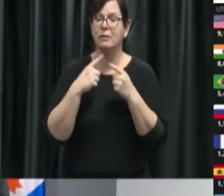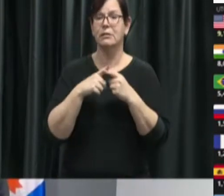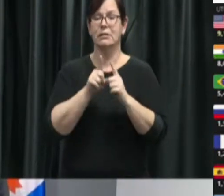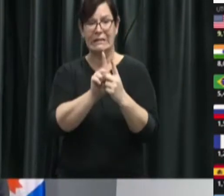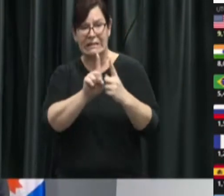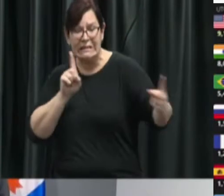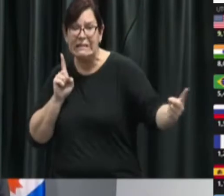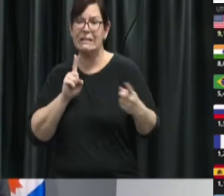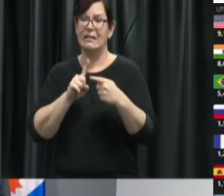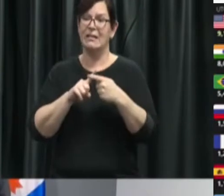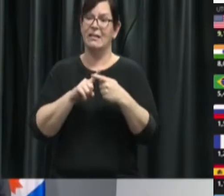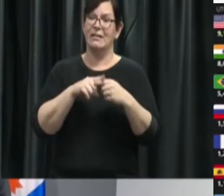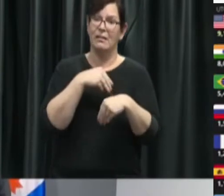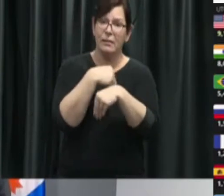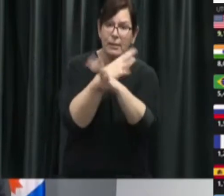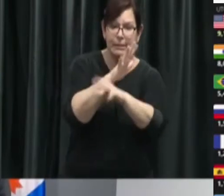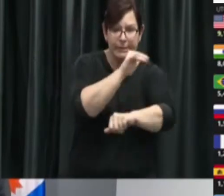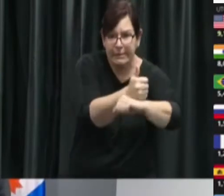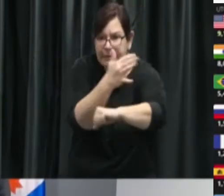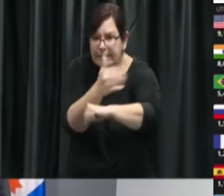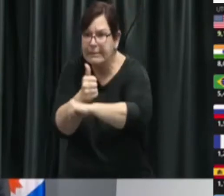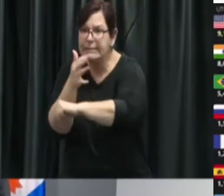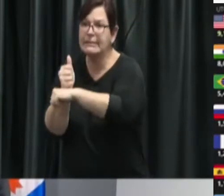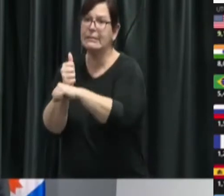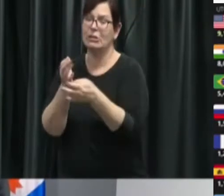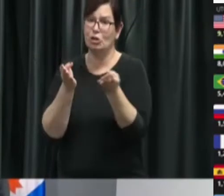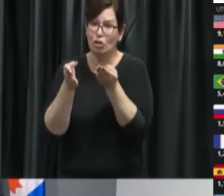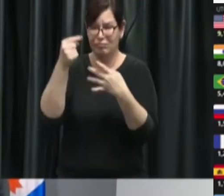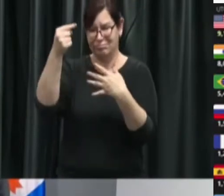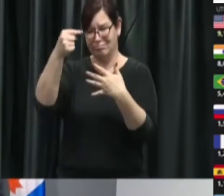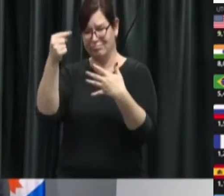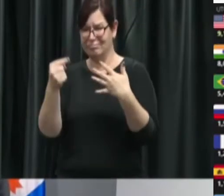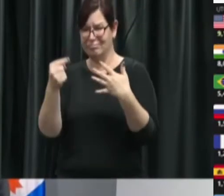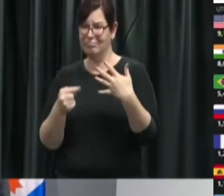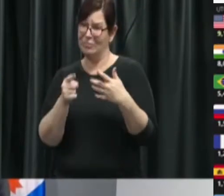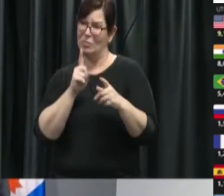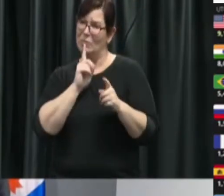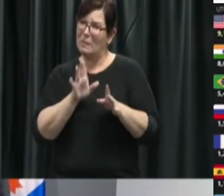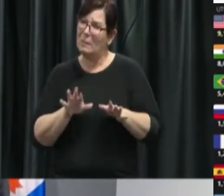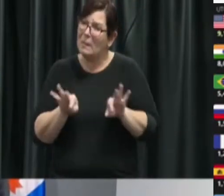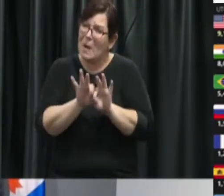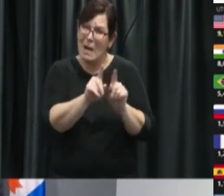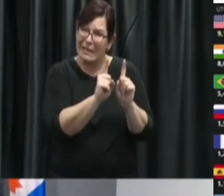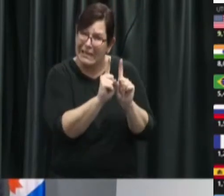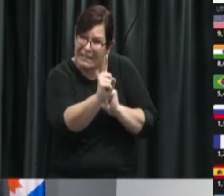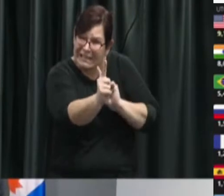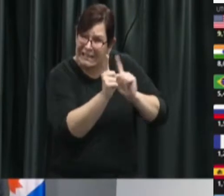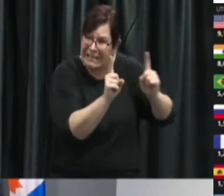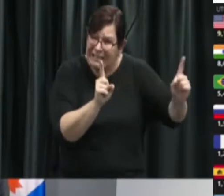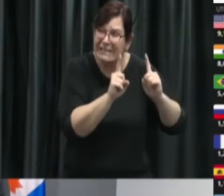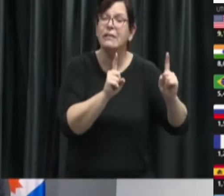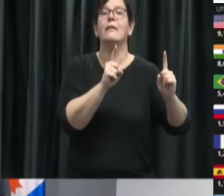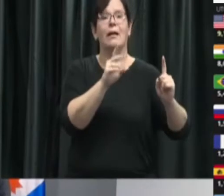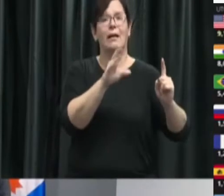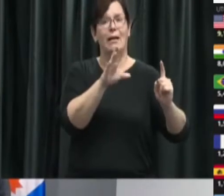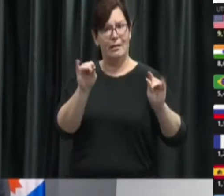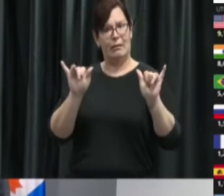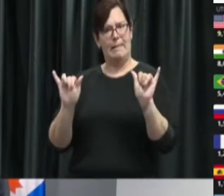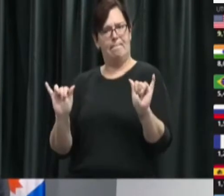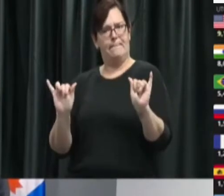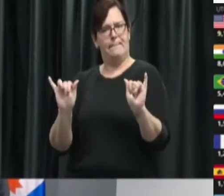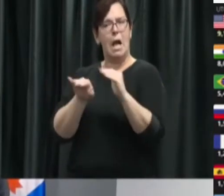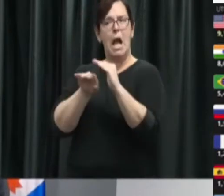and services available to help people maintain physical distancing while still seeking the services that they need. We've also moved